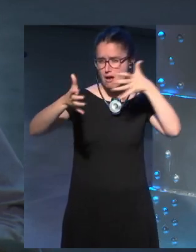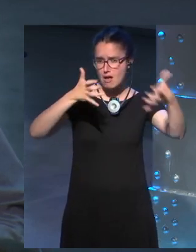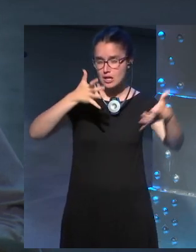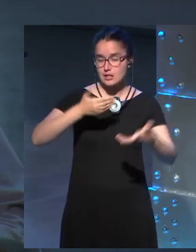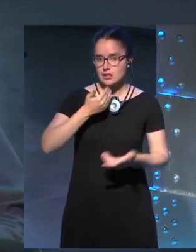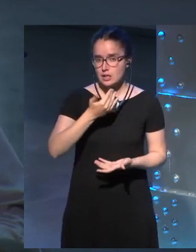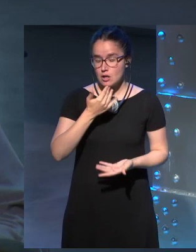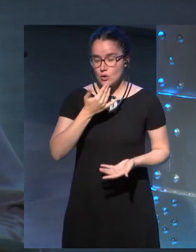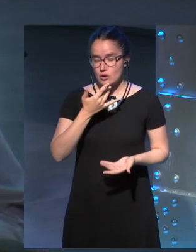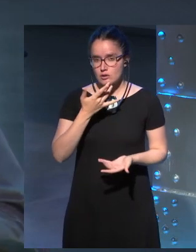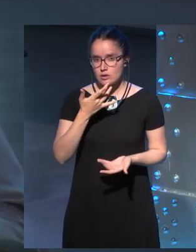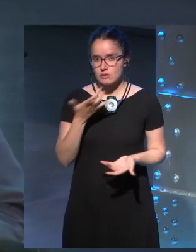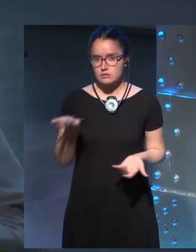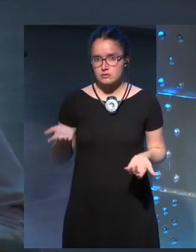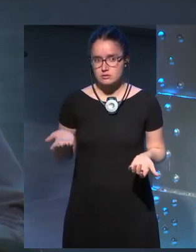which is really